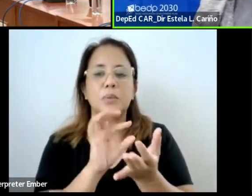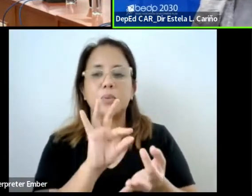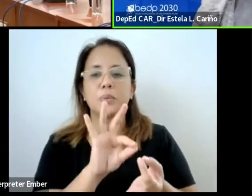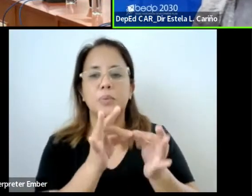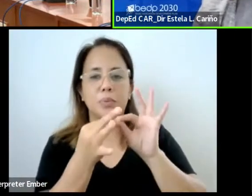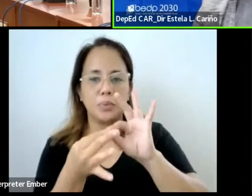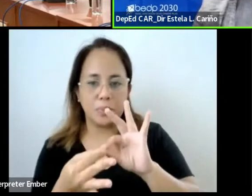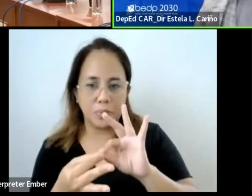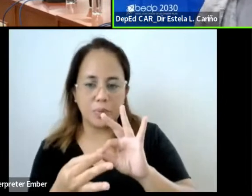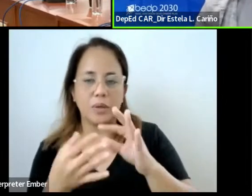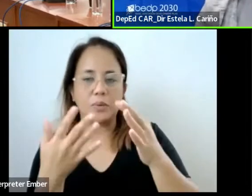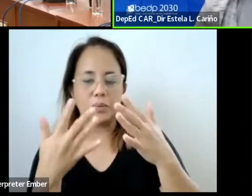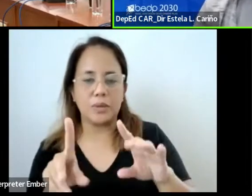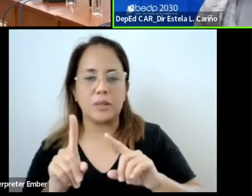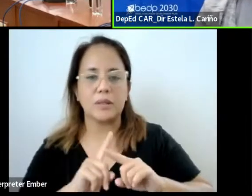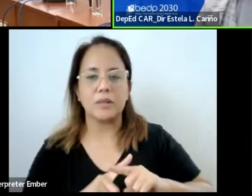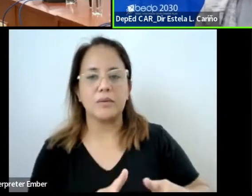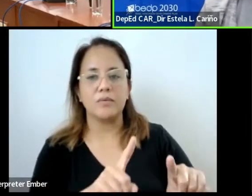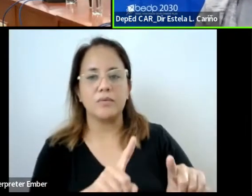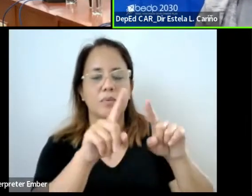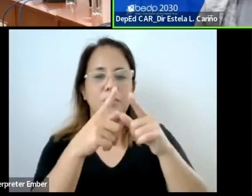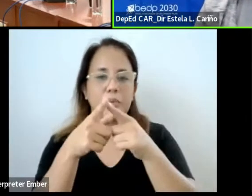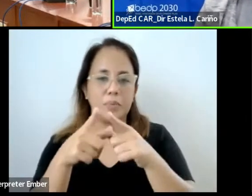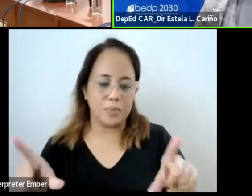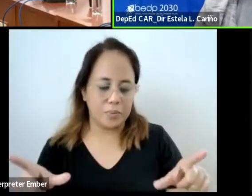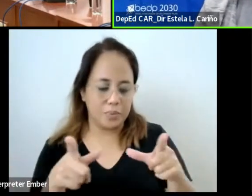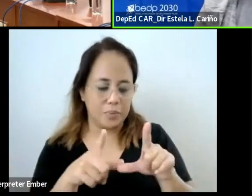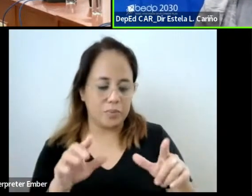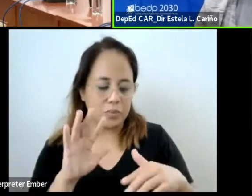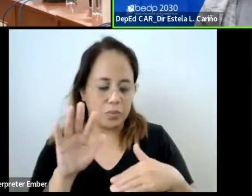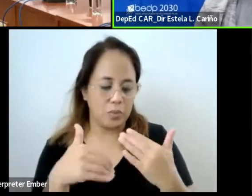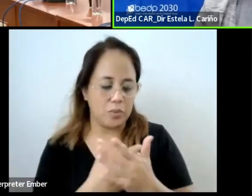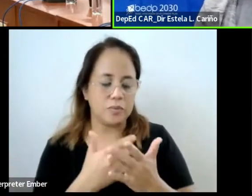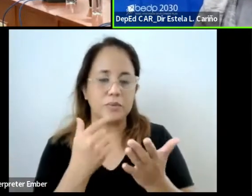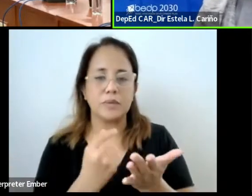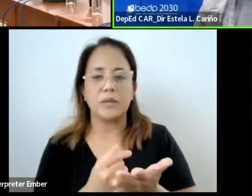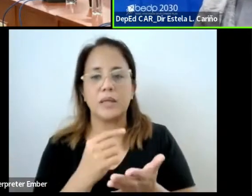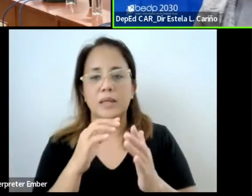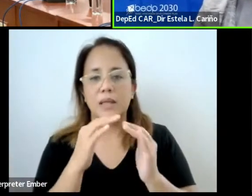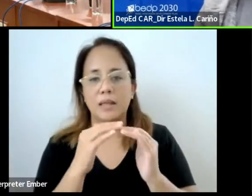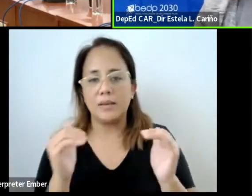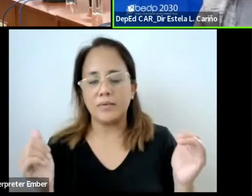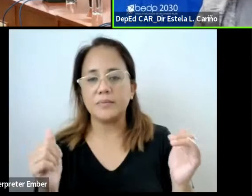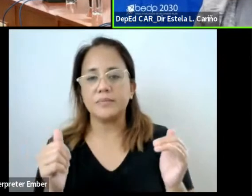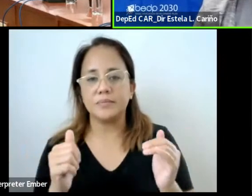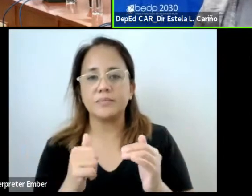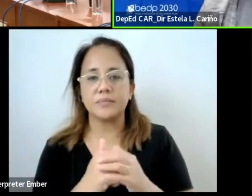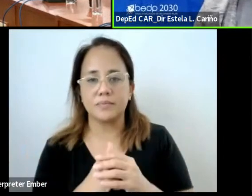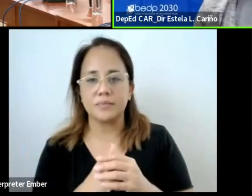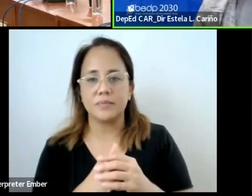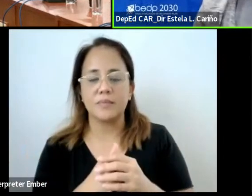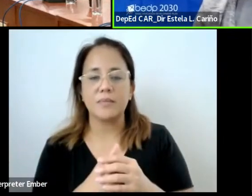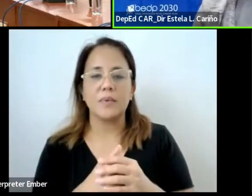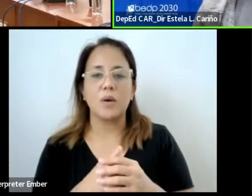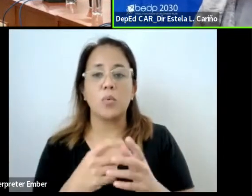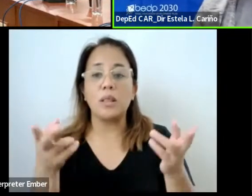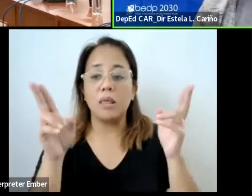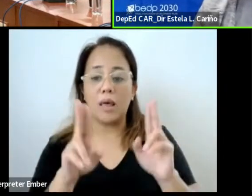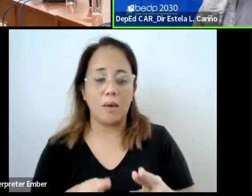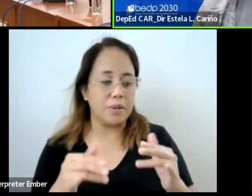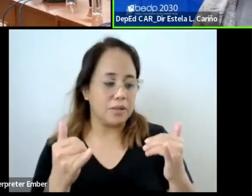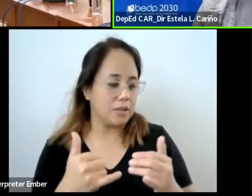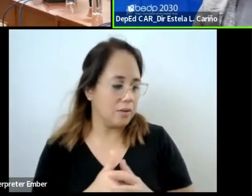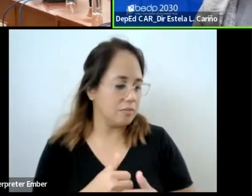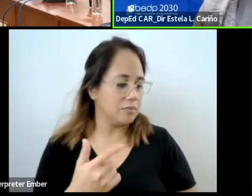or done in the different languages in all grade levels shall be done. Because what's happening, Mr. Chair, is they may